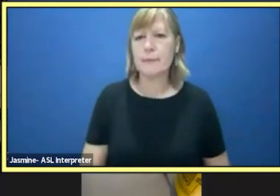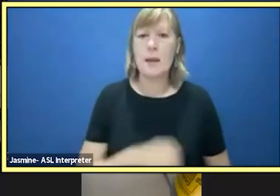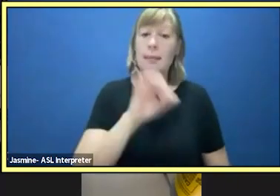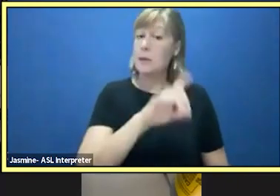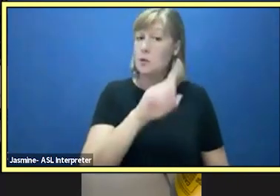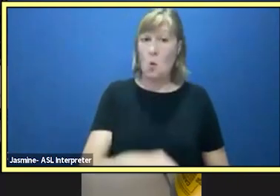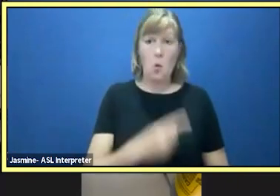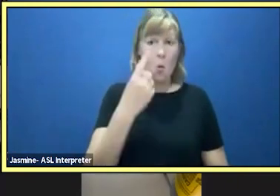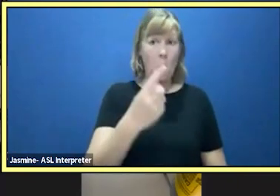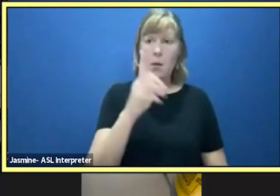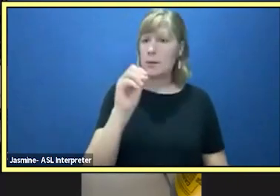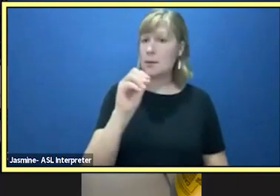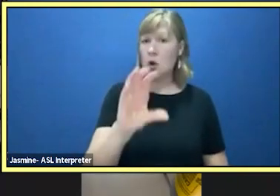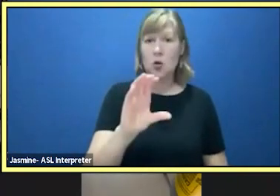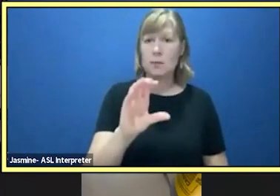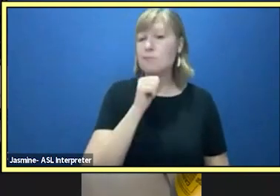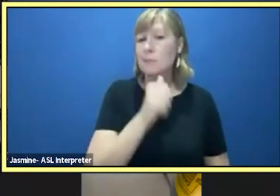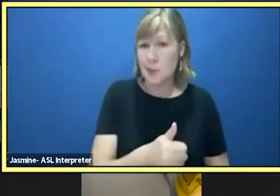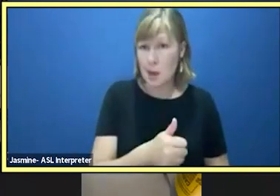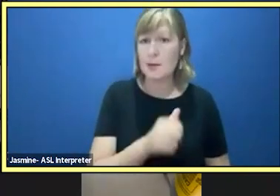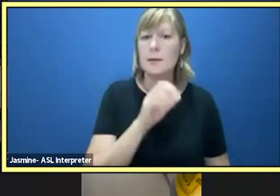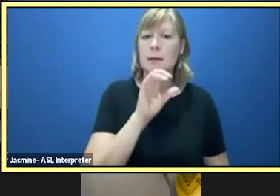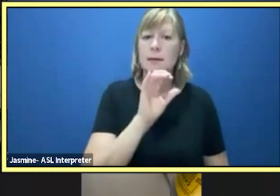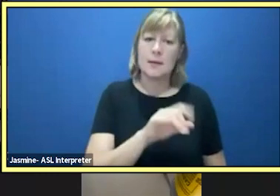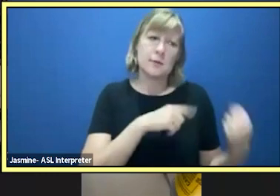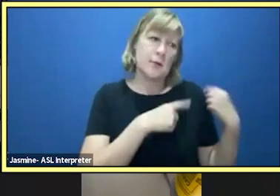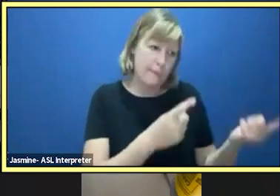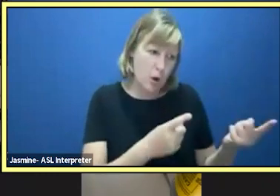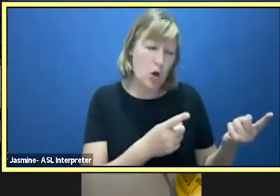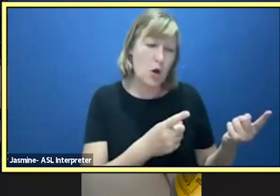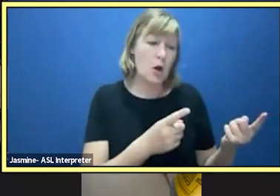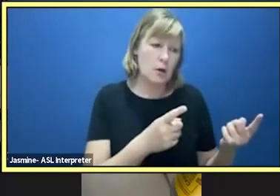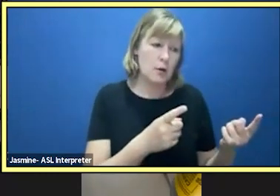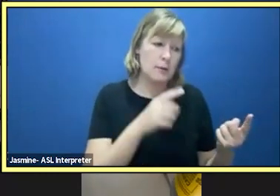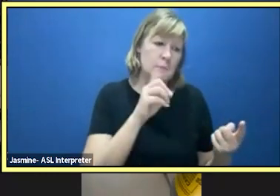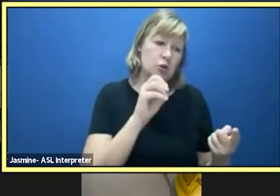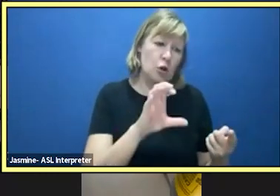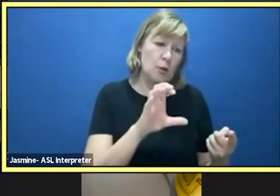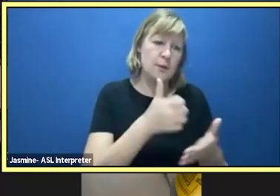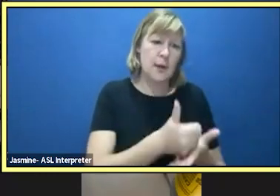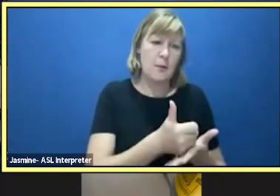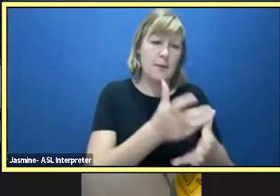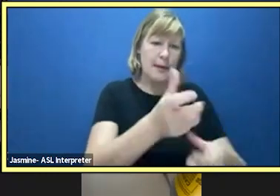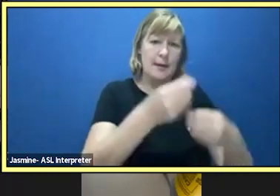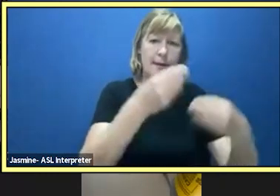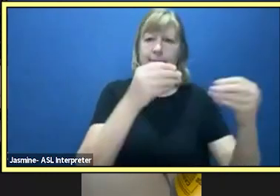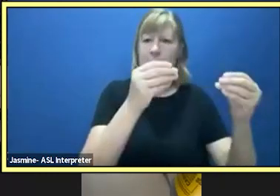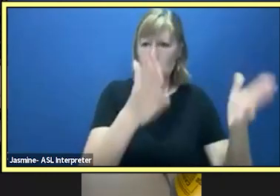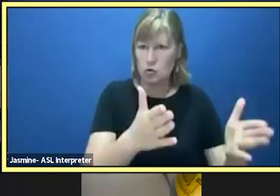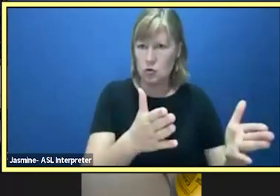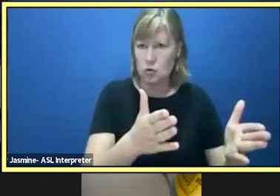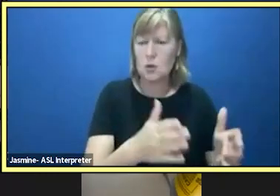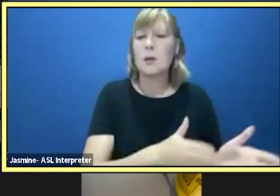certification standard for us getting a vendor. We are also going to be writing rules and requirements